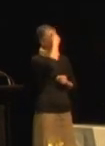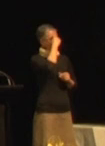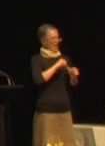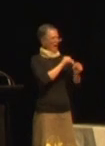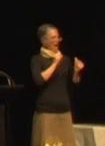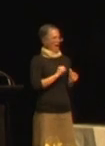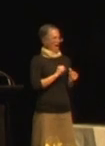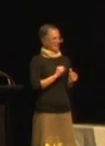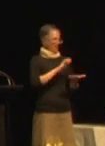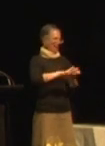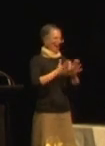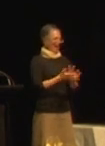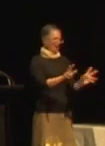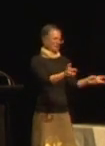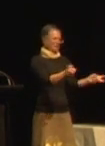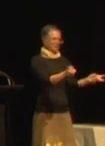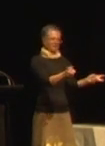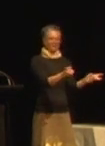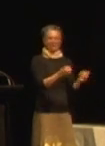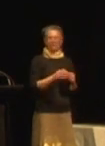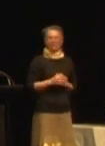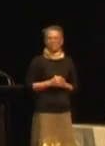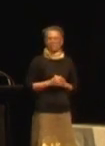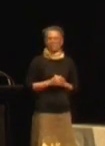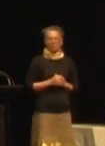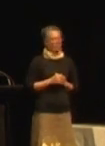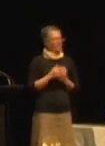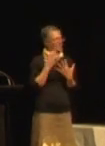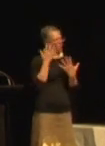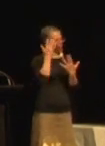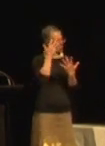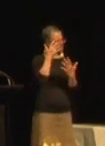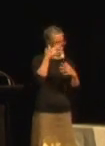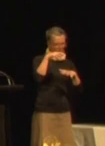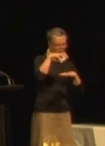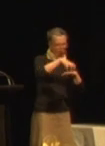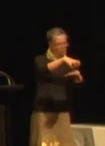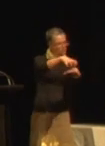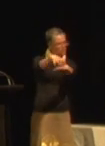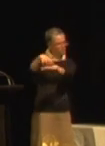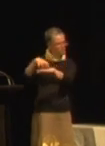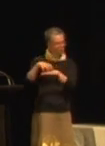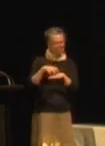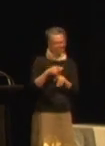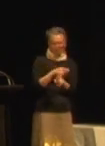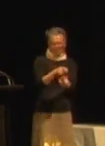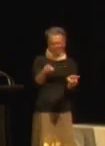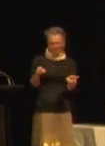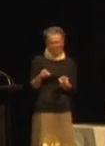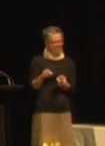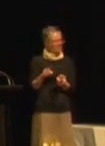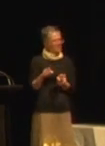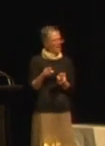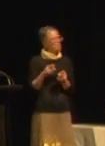When looking at the ways that institutions catalyze engagement with these big ideas, we found three things, really, you'll be familiar with.